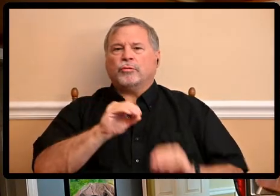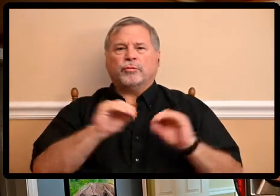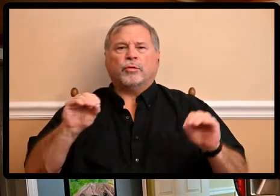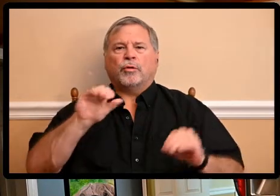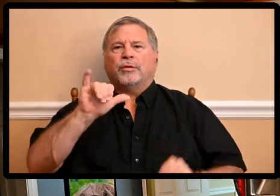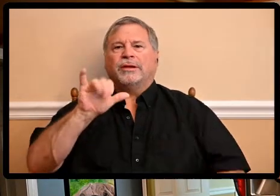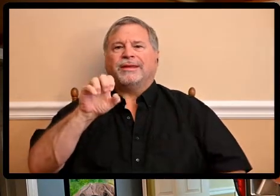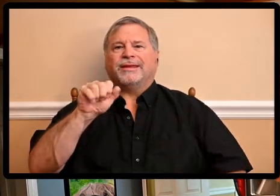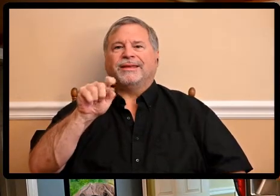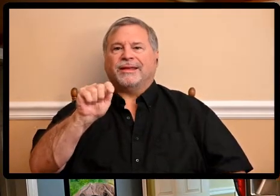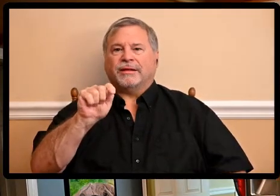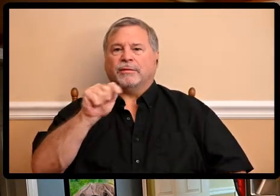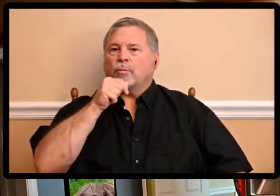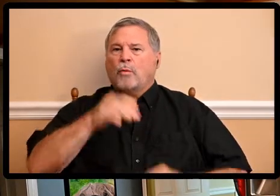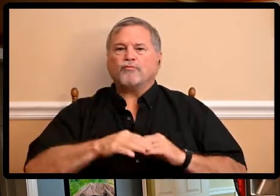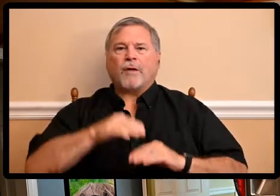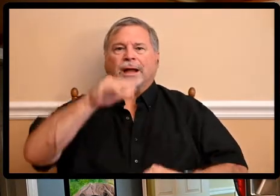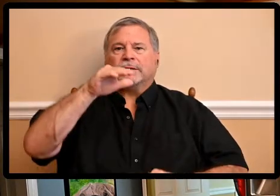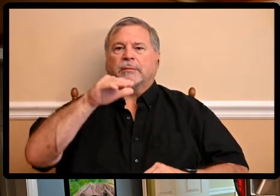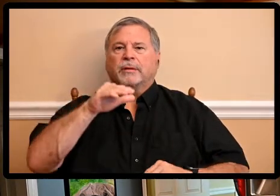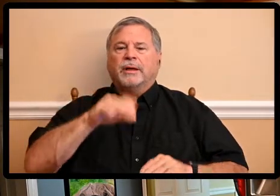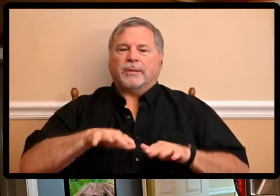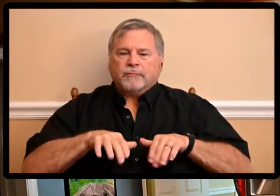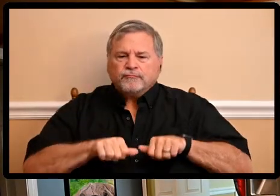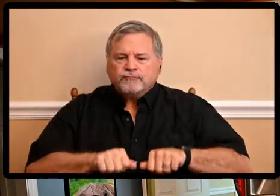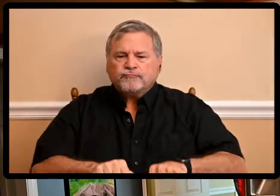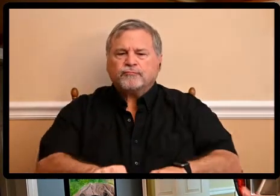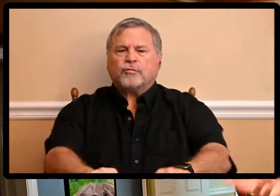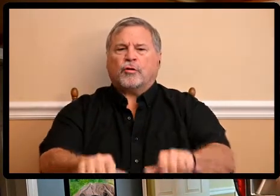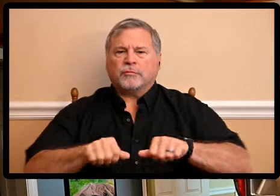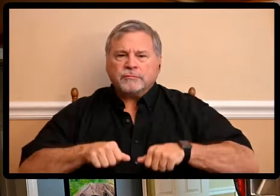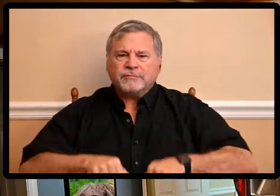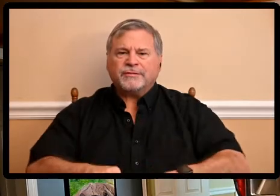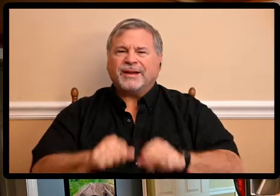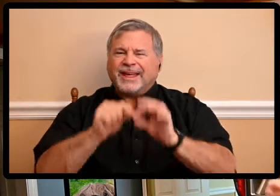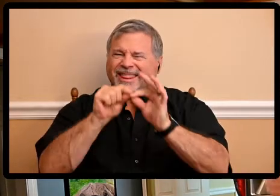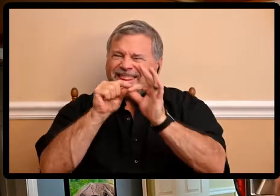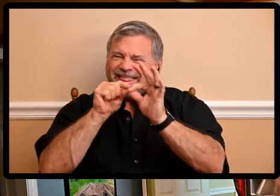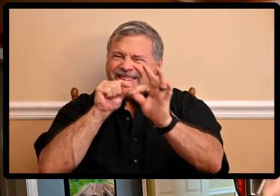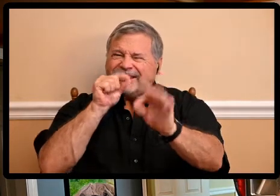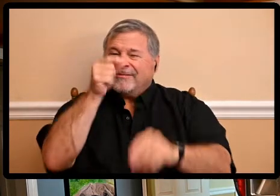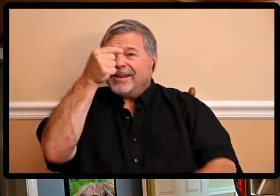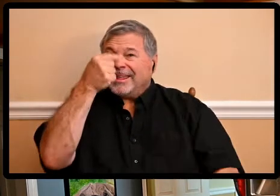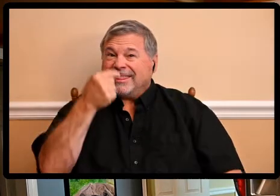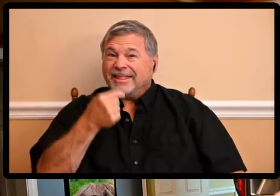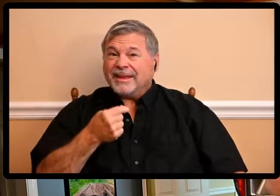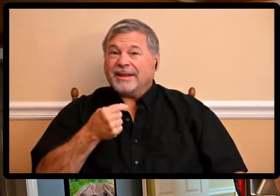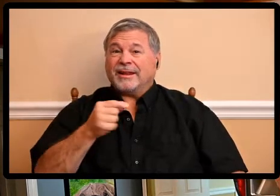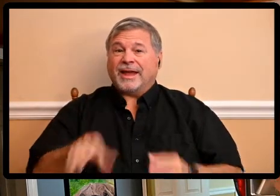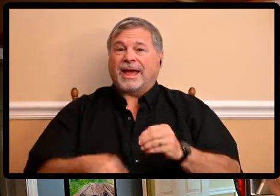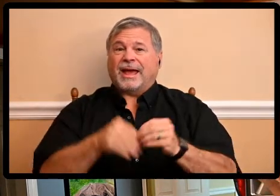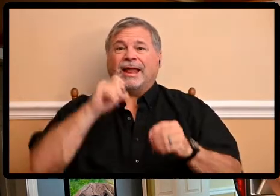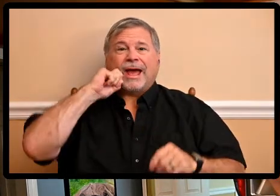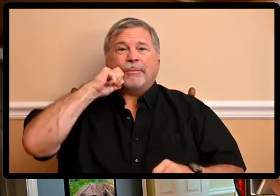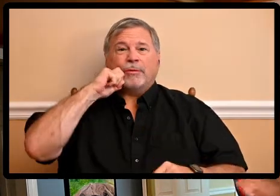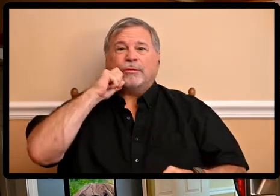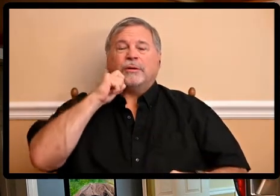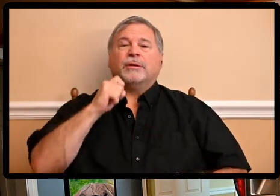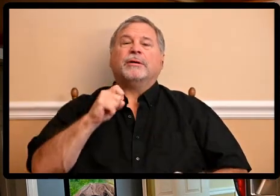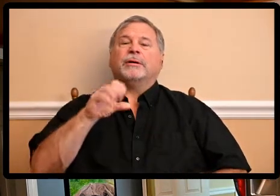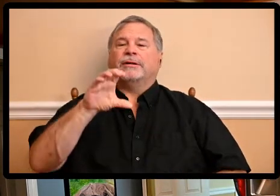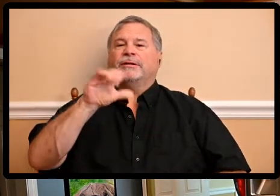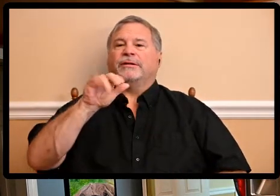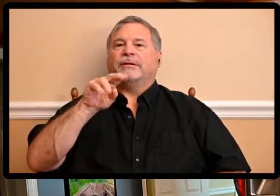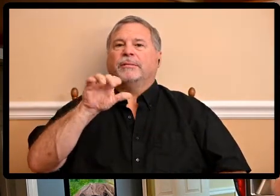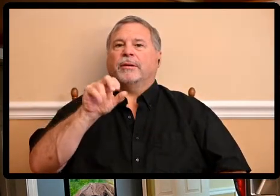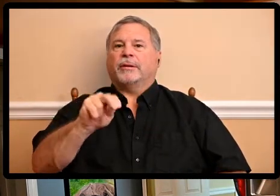And it's going to be pounded out very, very thin. We're going to put some apples in it, cinnamon, sugar, a bunch of good